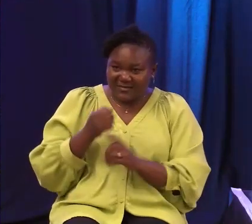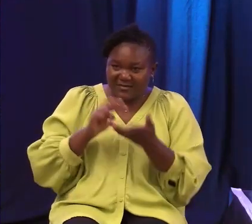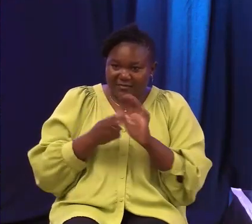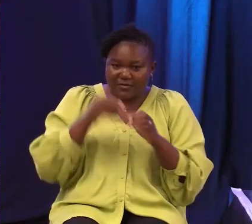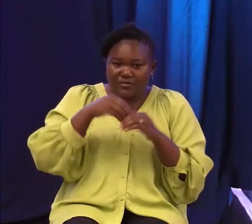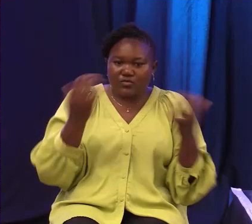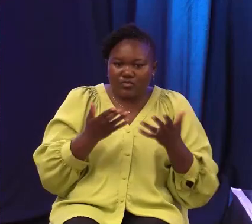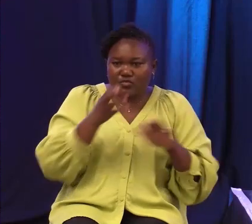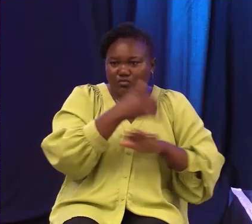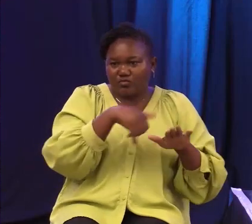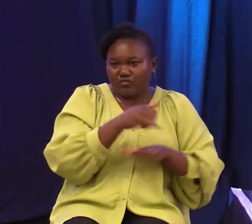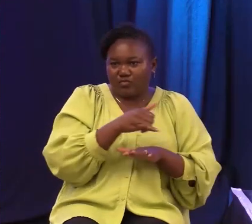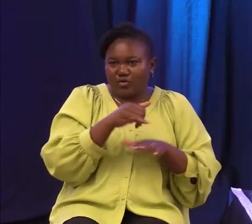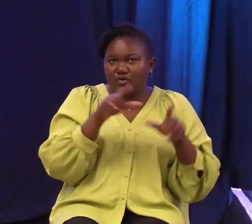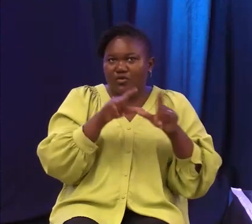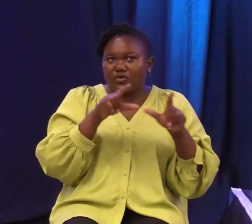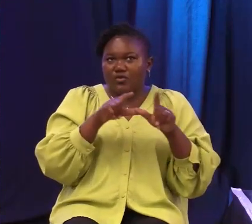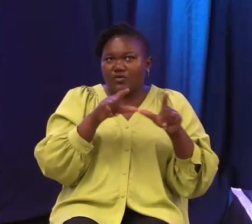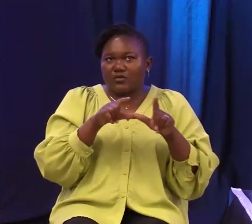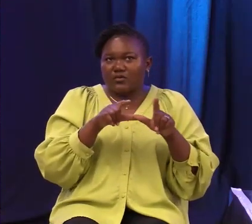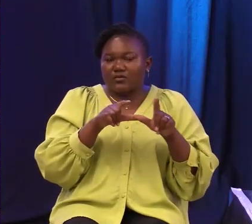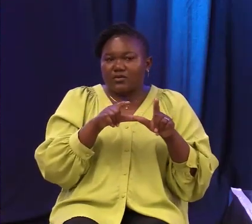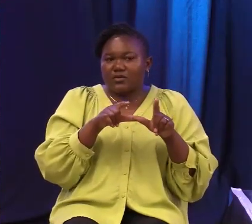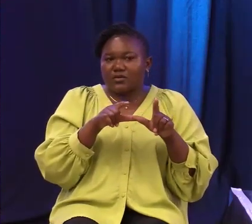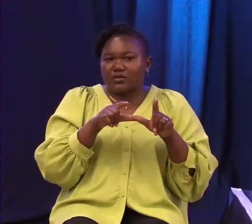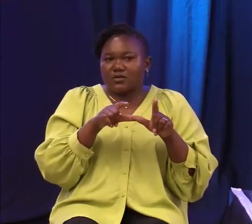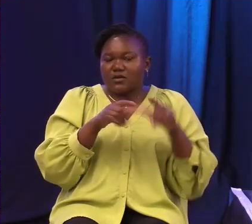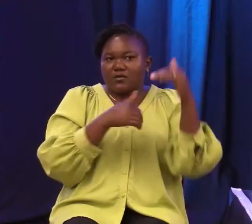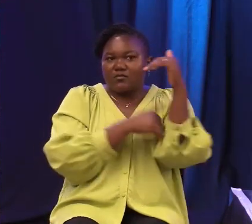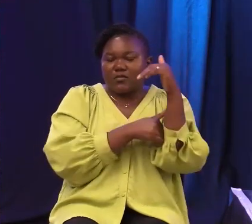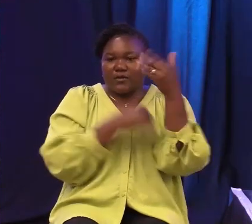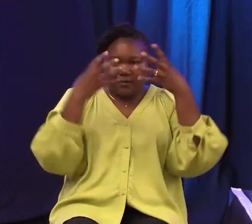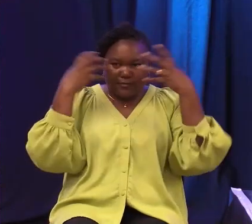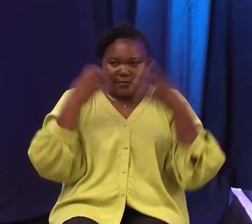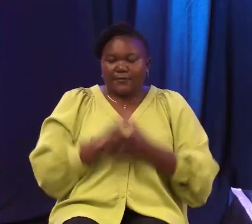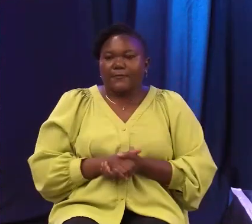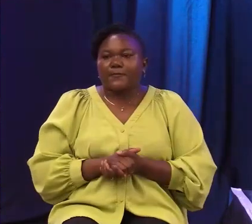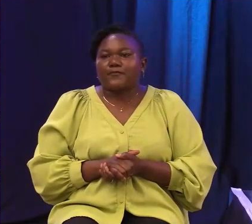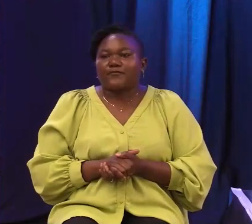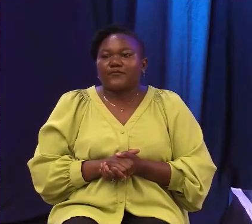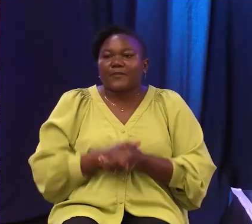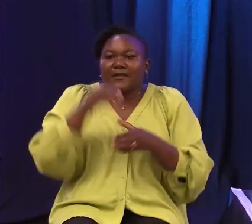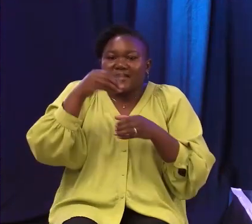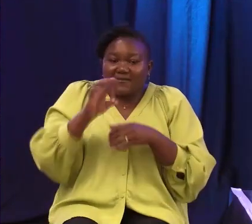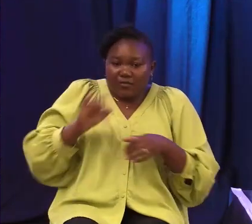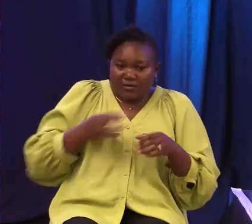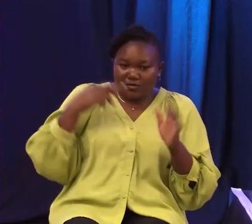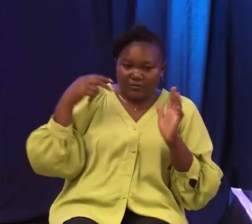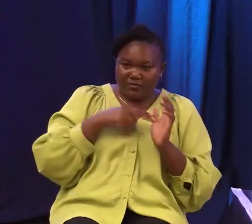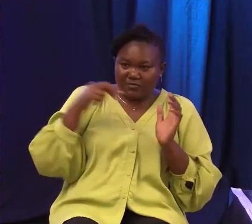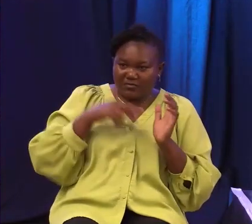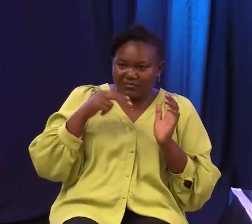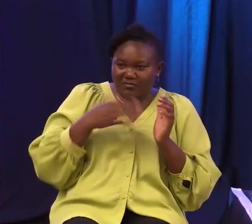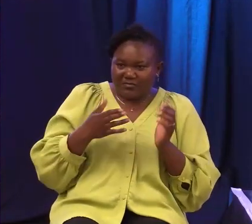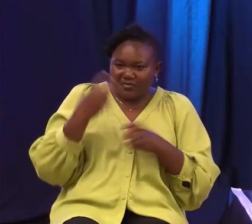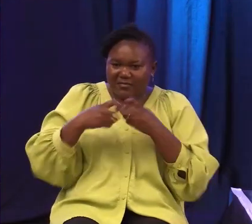in Windhoek at the corner of Veld and Lawson Streets in the Office of the Ombudsman. In terms of laying a complaint, you can visit the Office